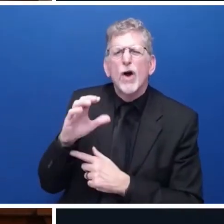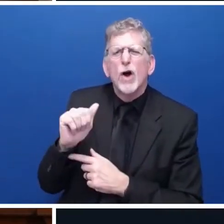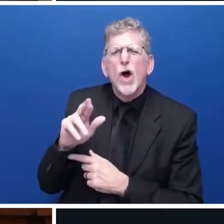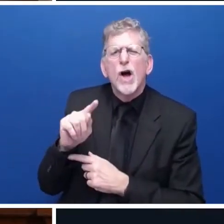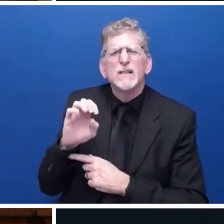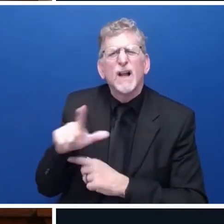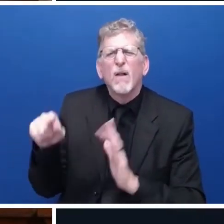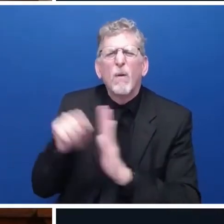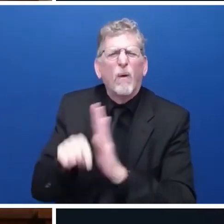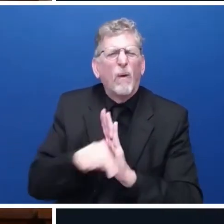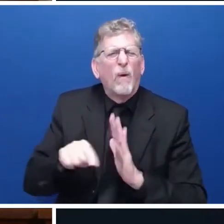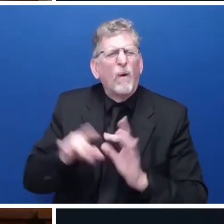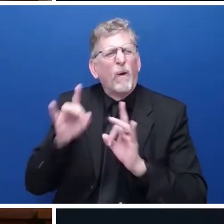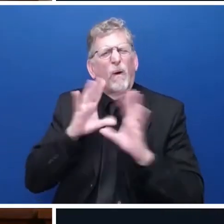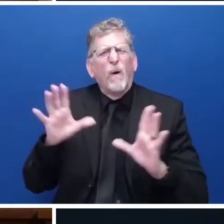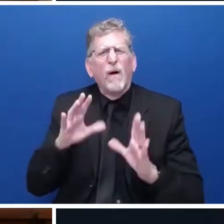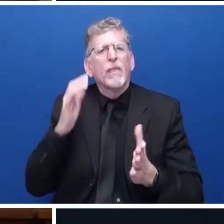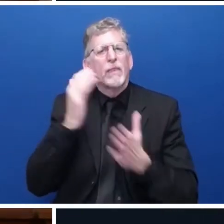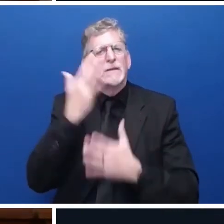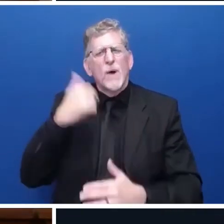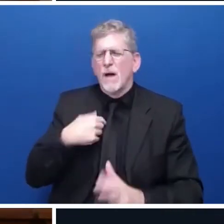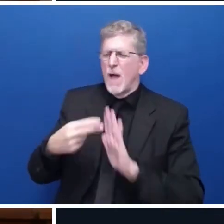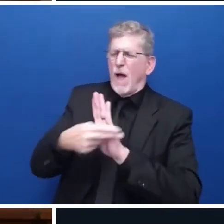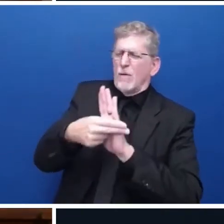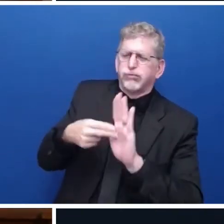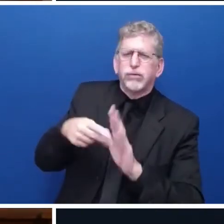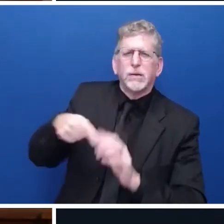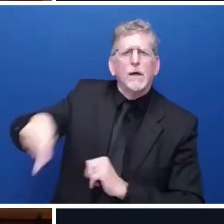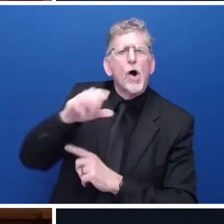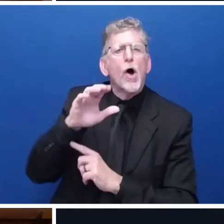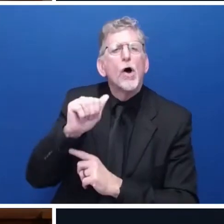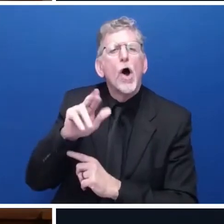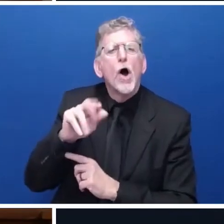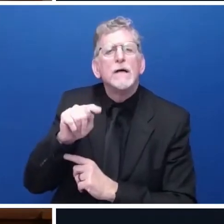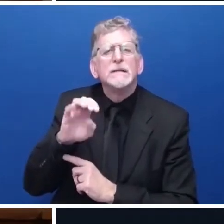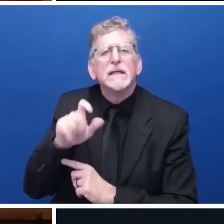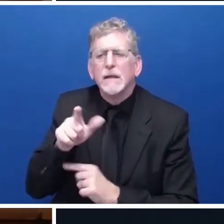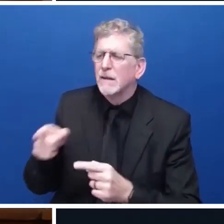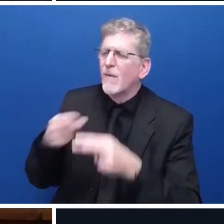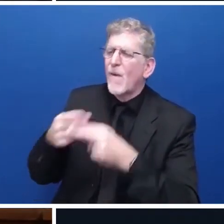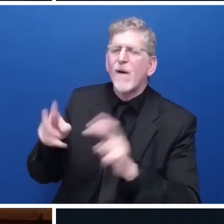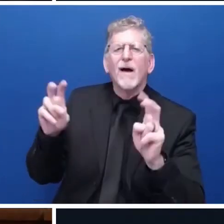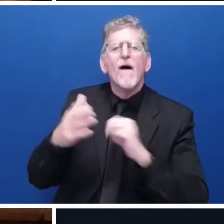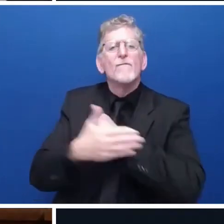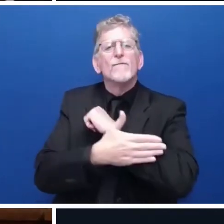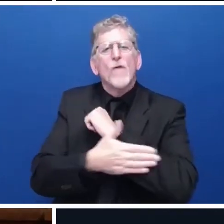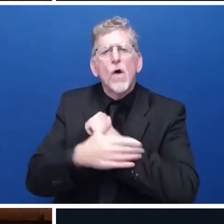declared illicit fentanyl as a weapon of mass destruction.